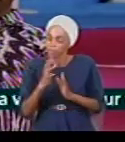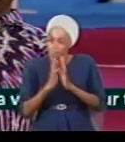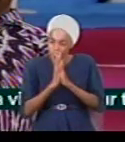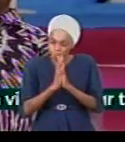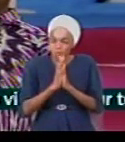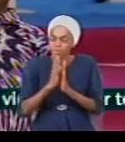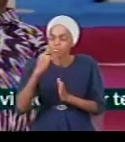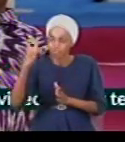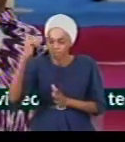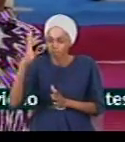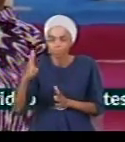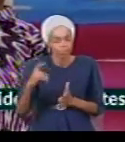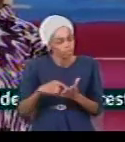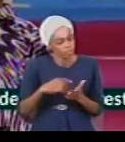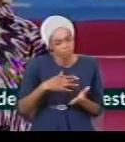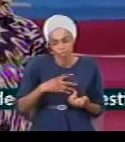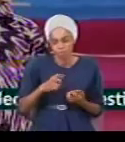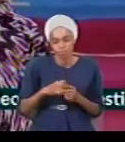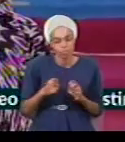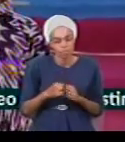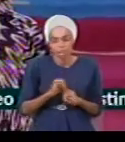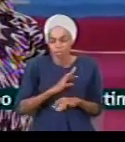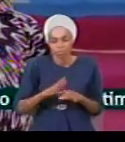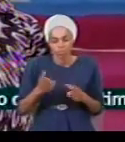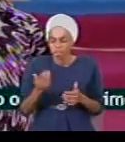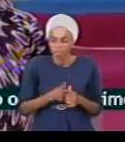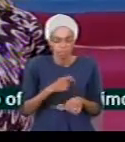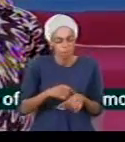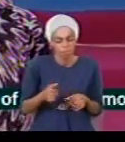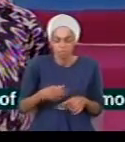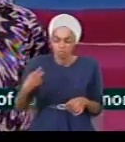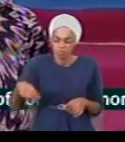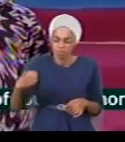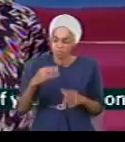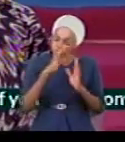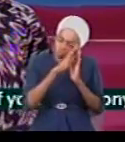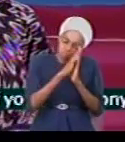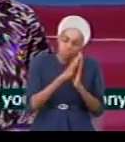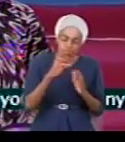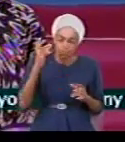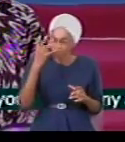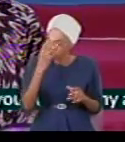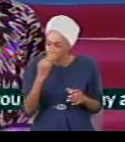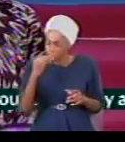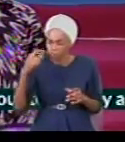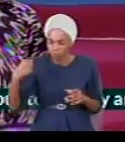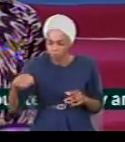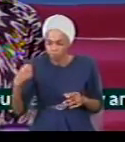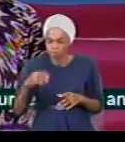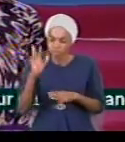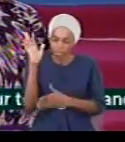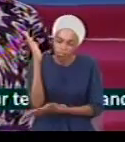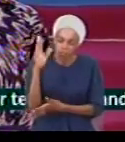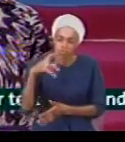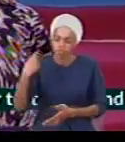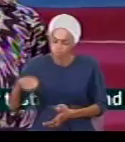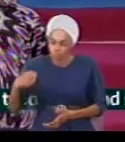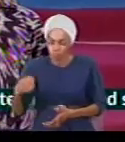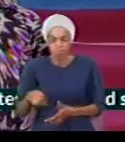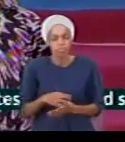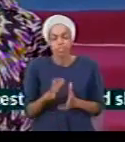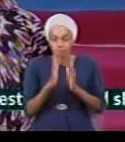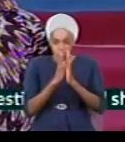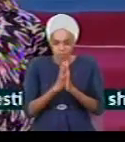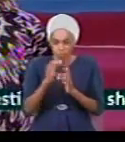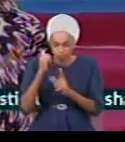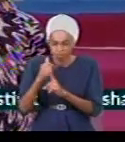But by the grace of God, when I told October GCK wants to commence, Baba said any disease that used to bring a